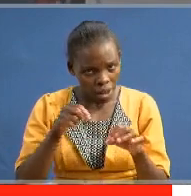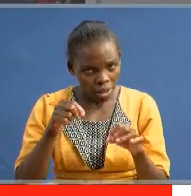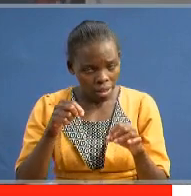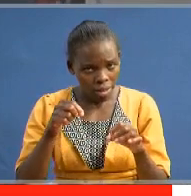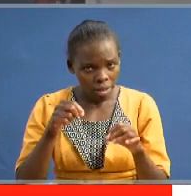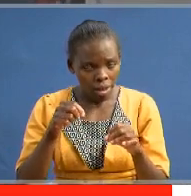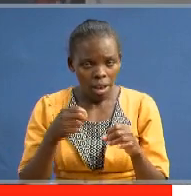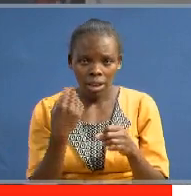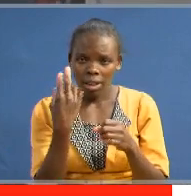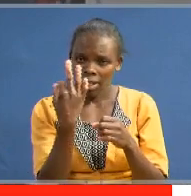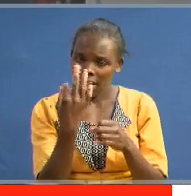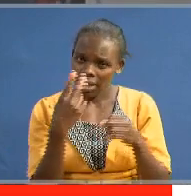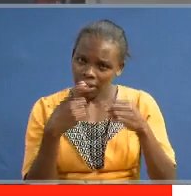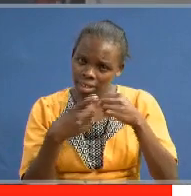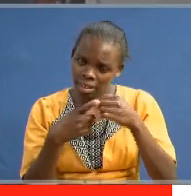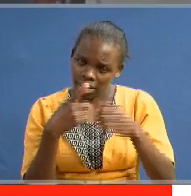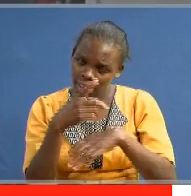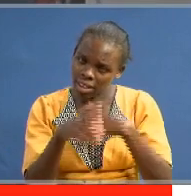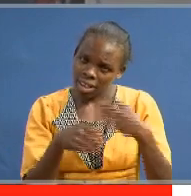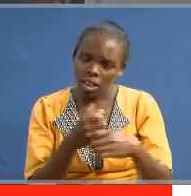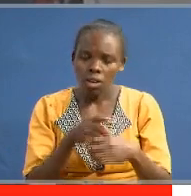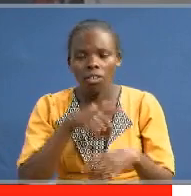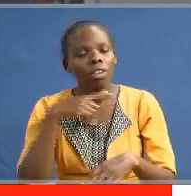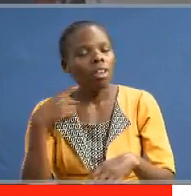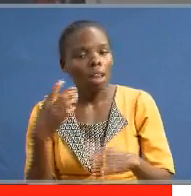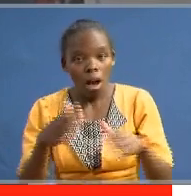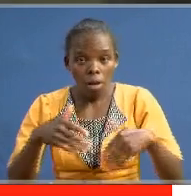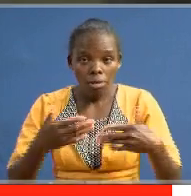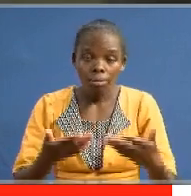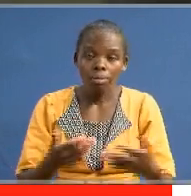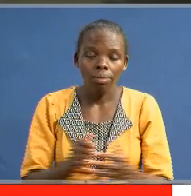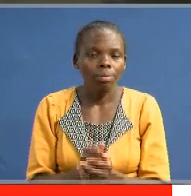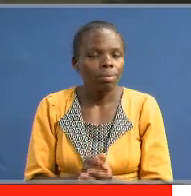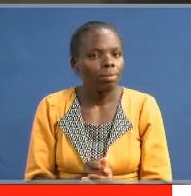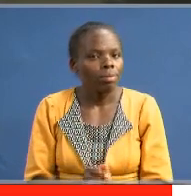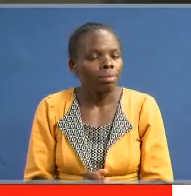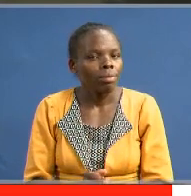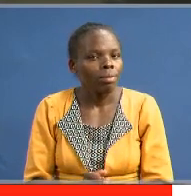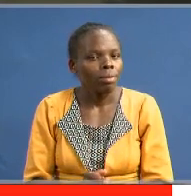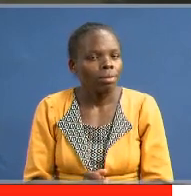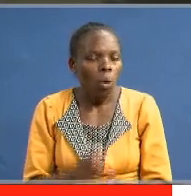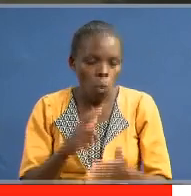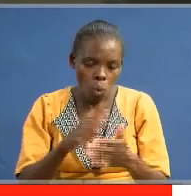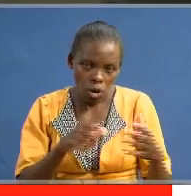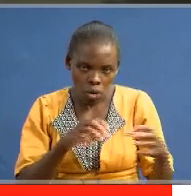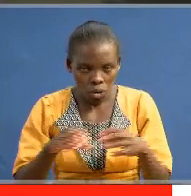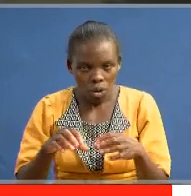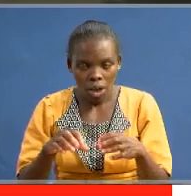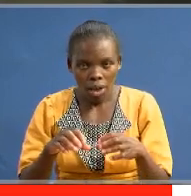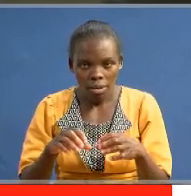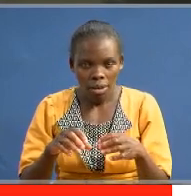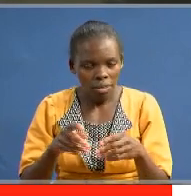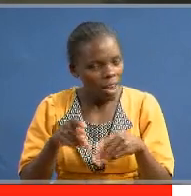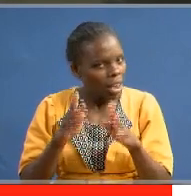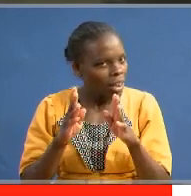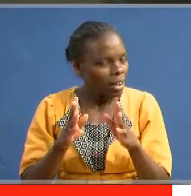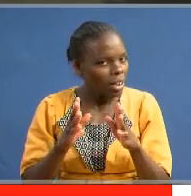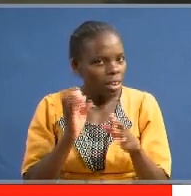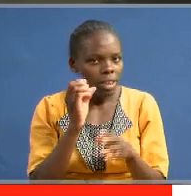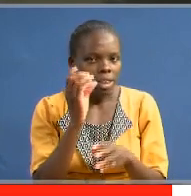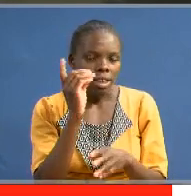the 36-year-old Isaac Ngongu was killed. So what we are doing, I've directed the